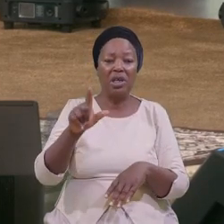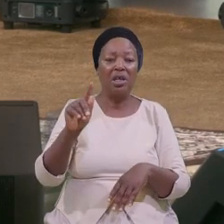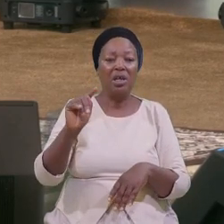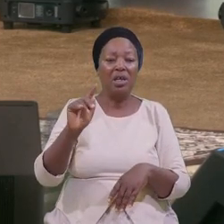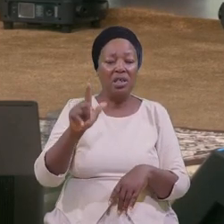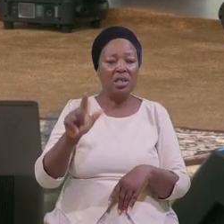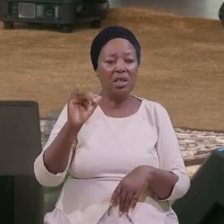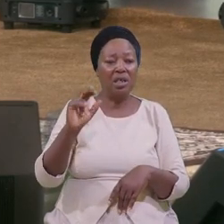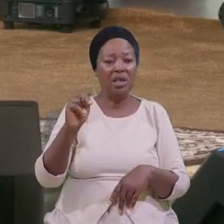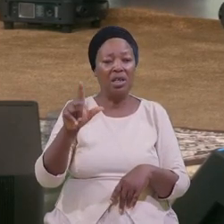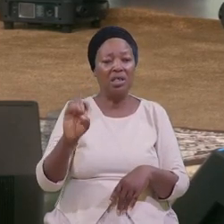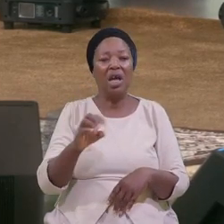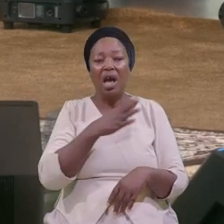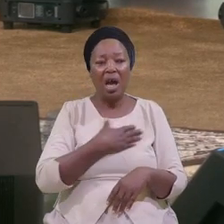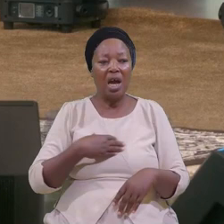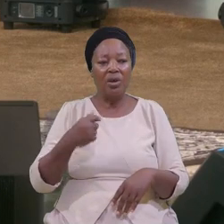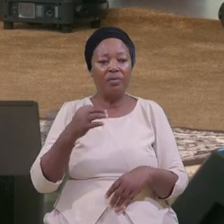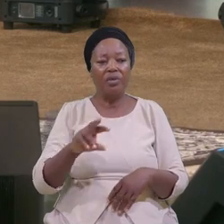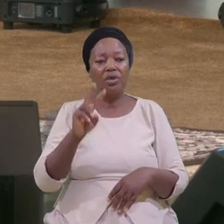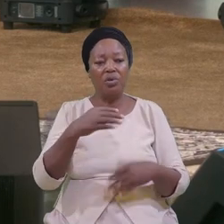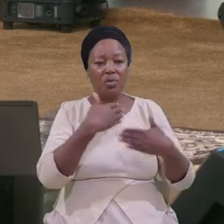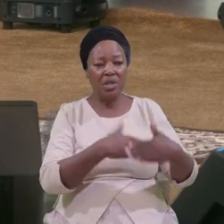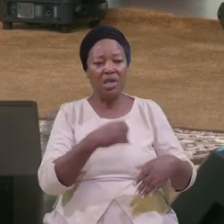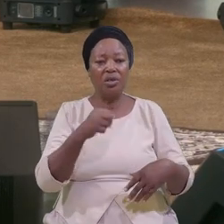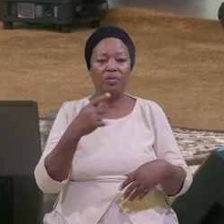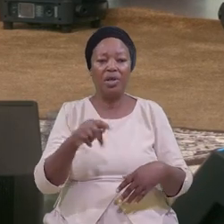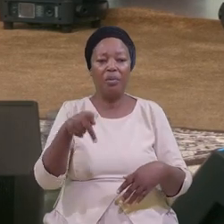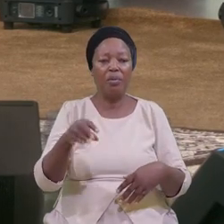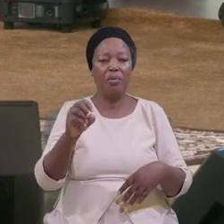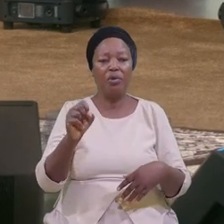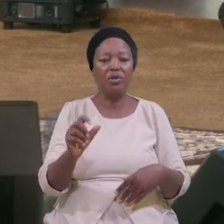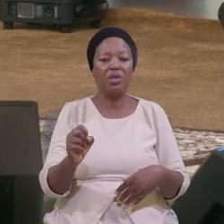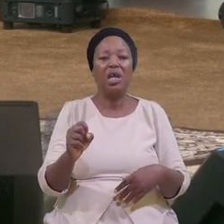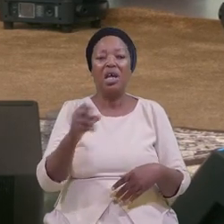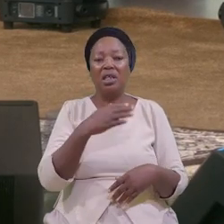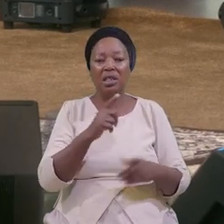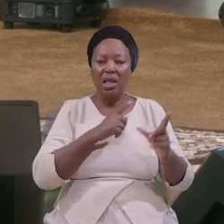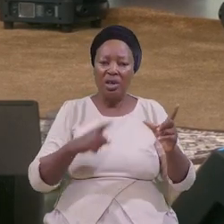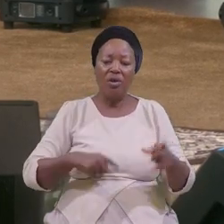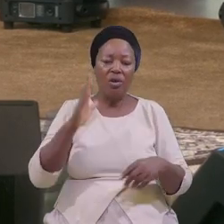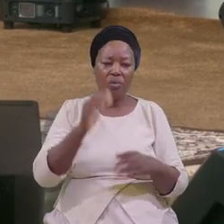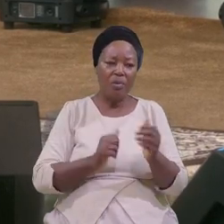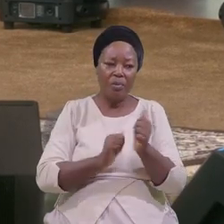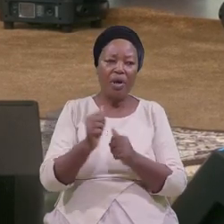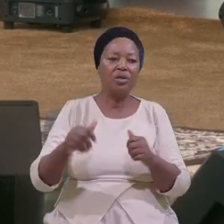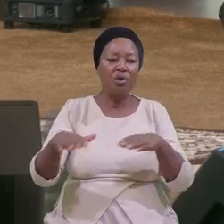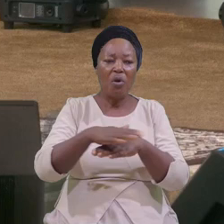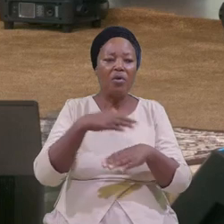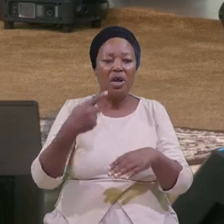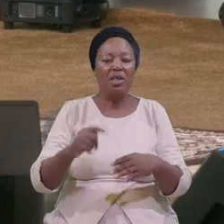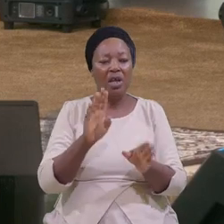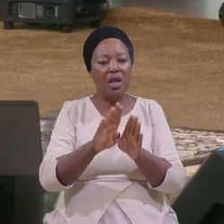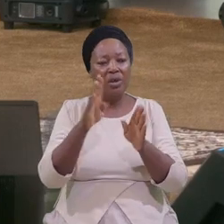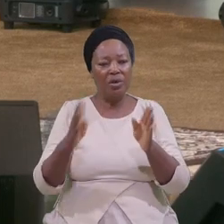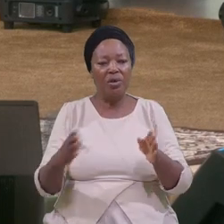lintel and of the two sides of the post, the Lord will pass over the door and